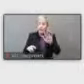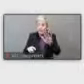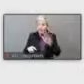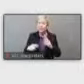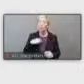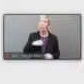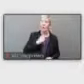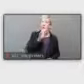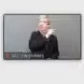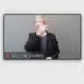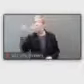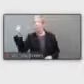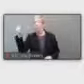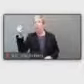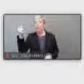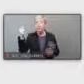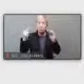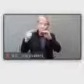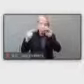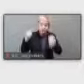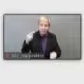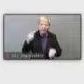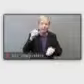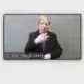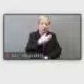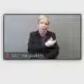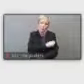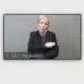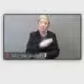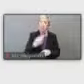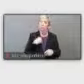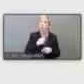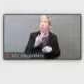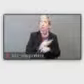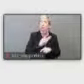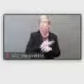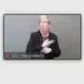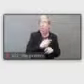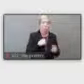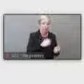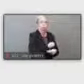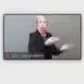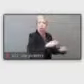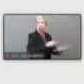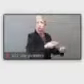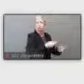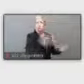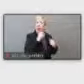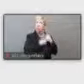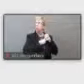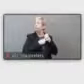in terms of percentage of doses used. So we're really doing a great job. Next slide, please.